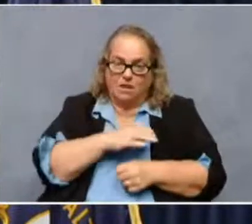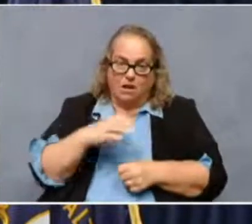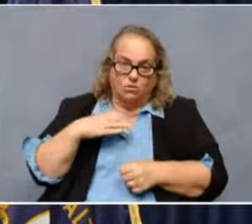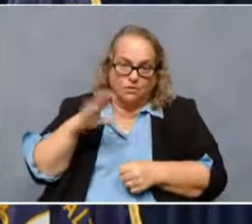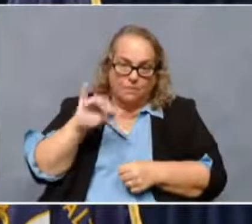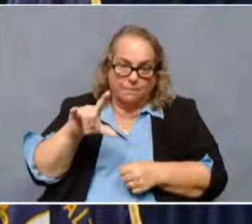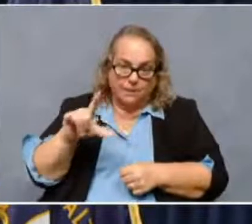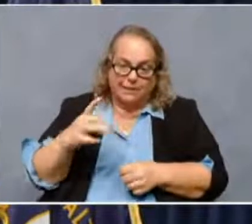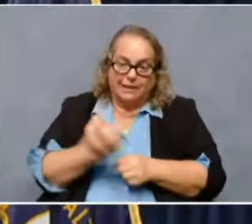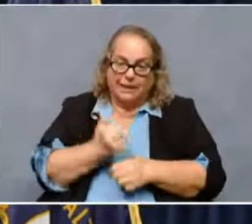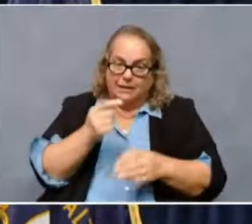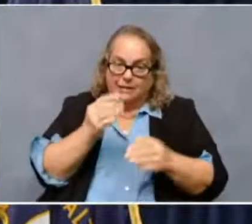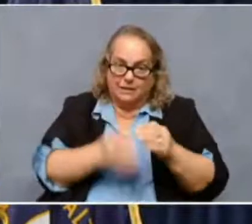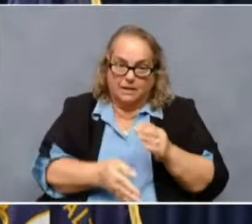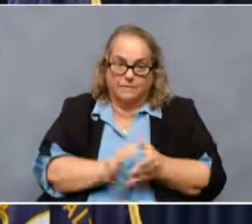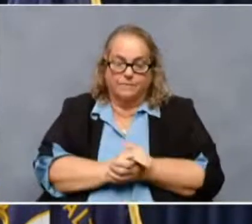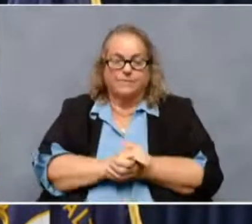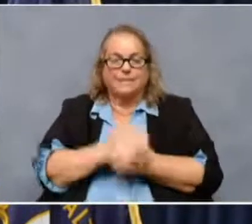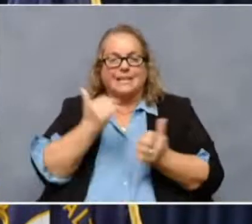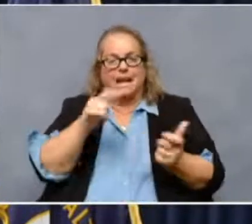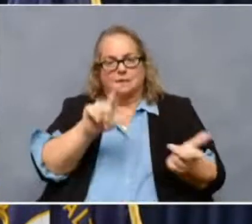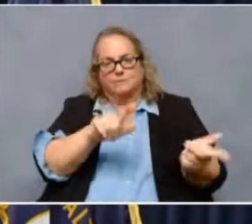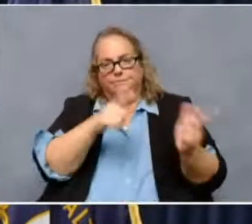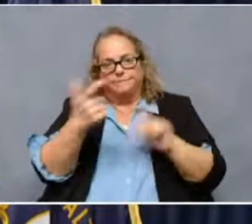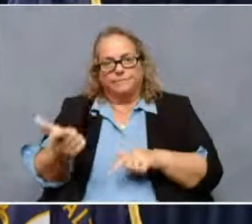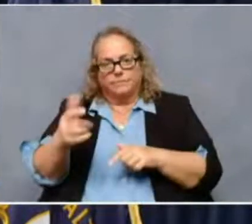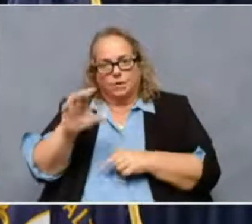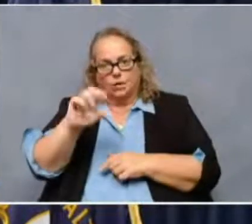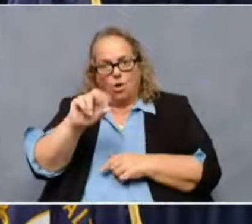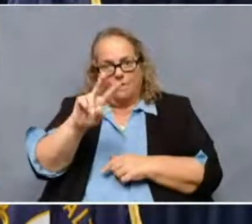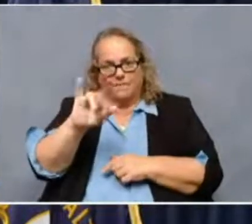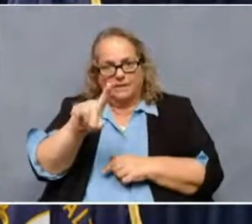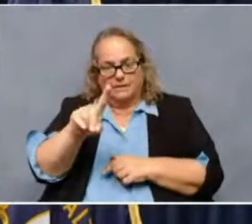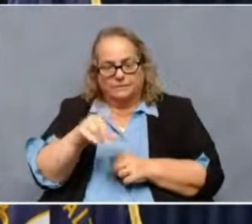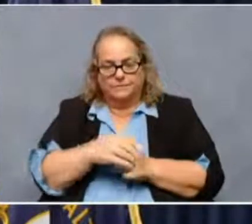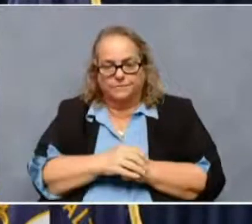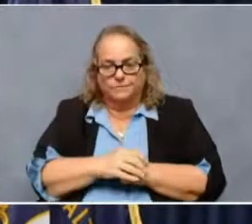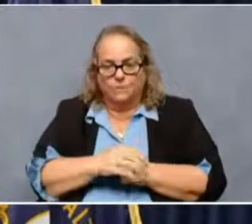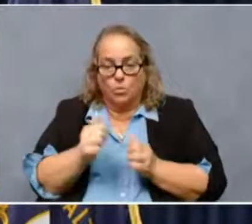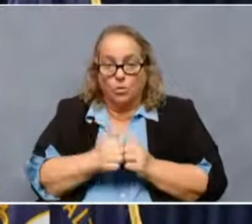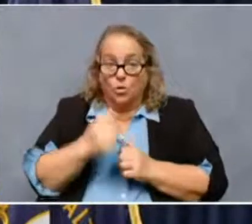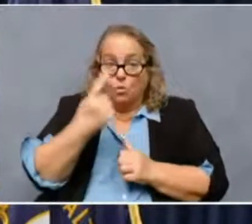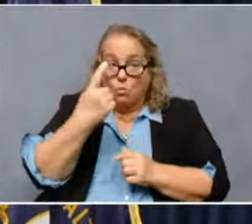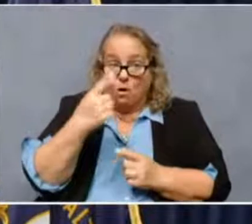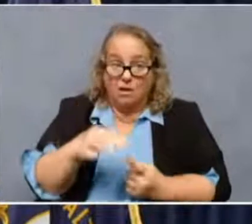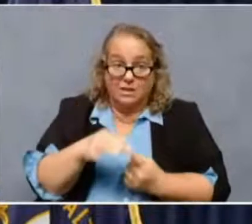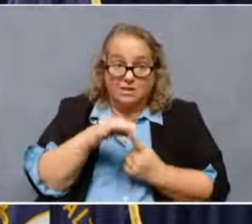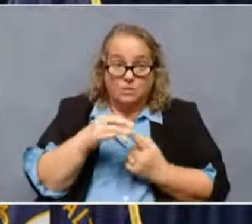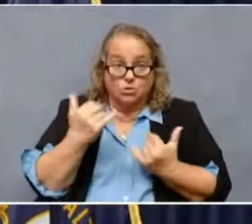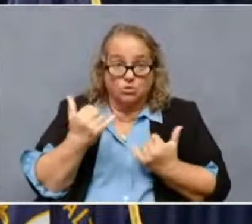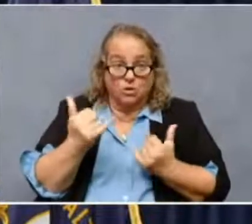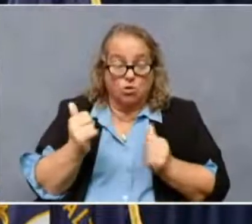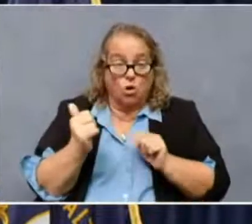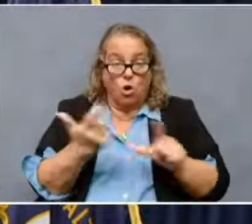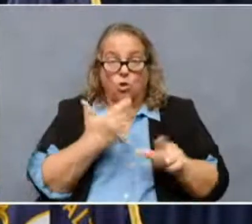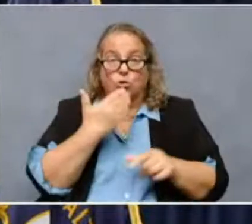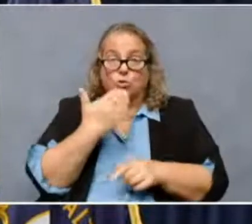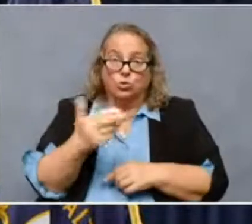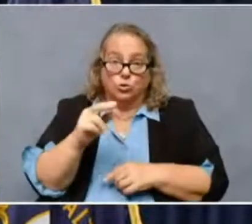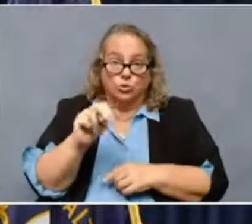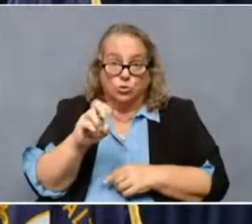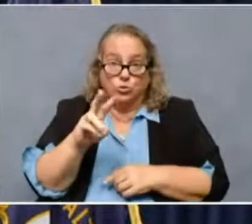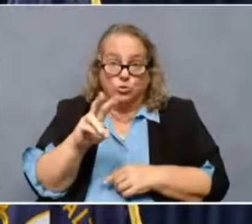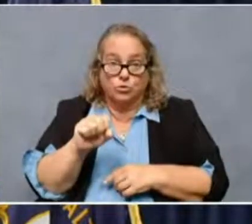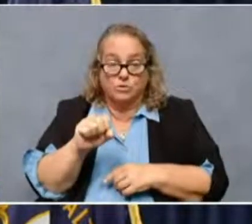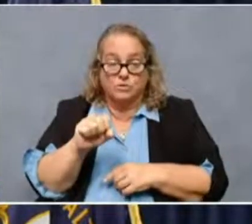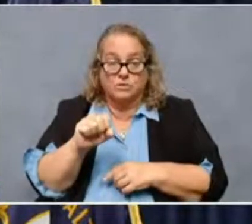right, let's flip to COVID. With one exception today, all good news. Mainly just going to